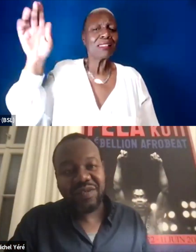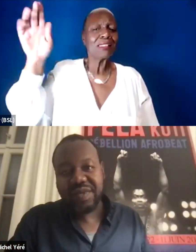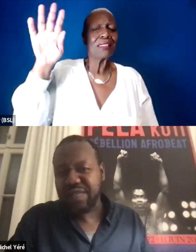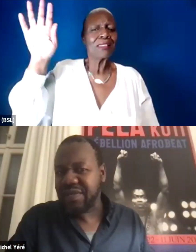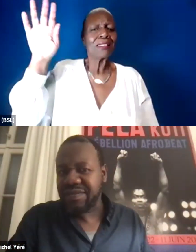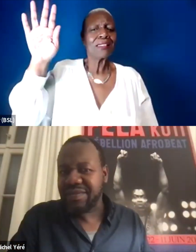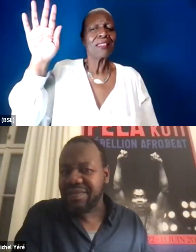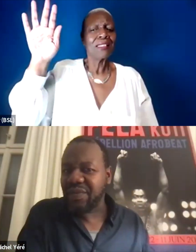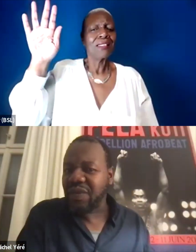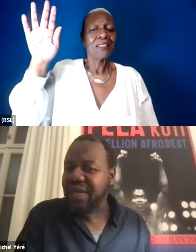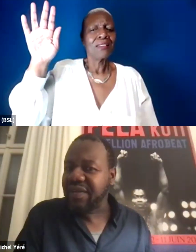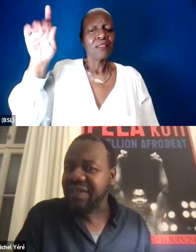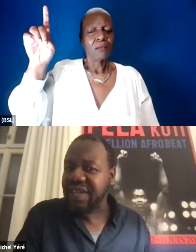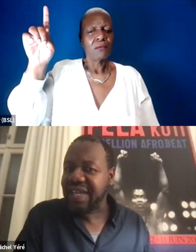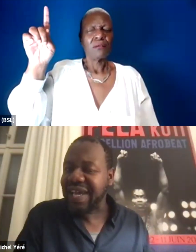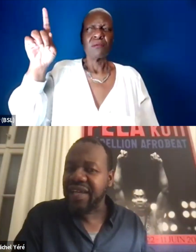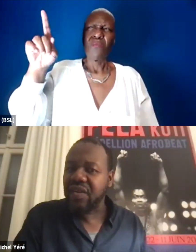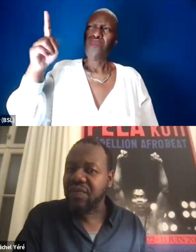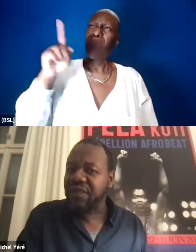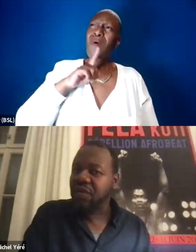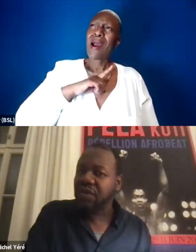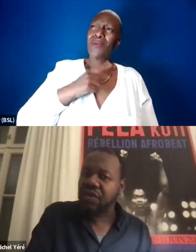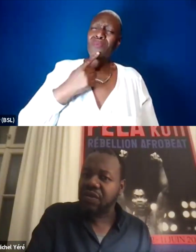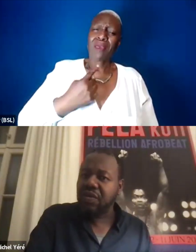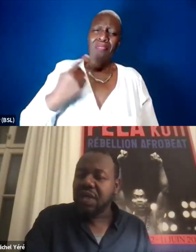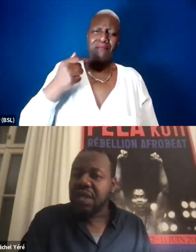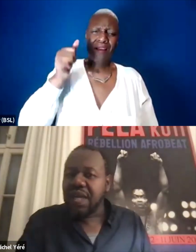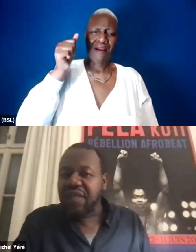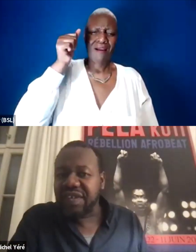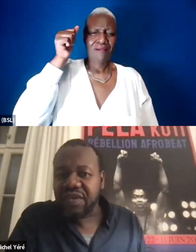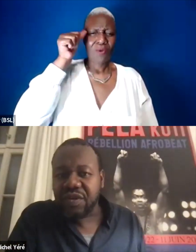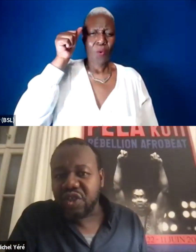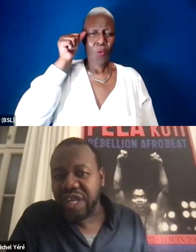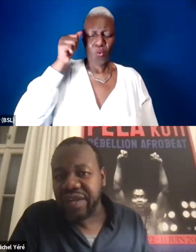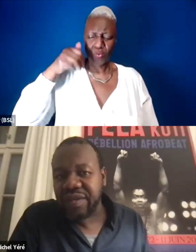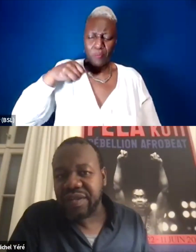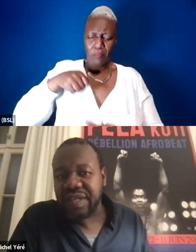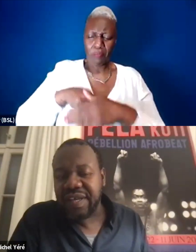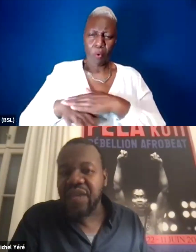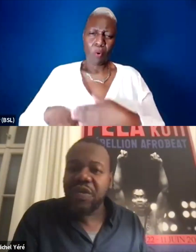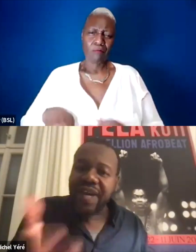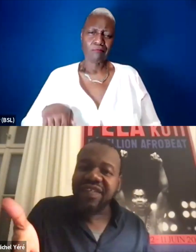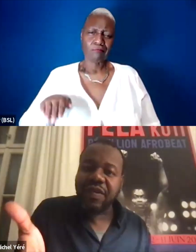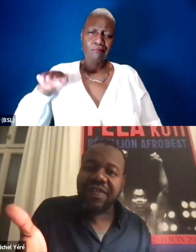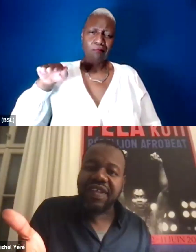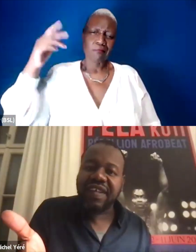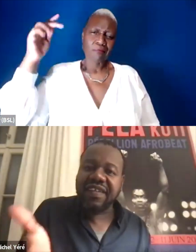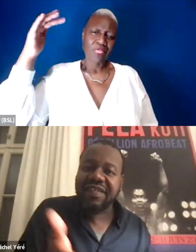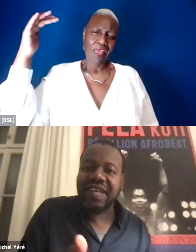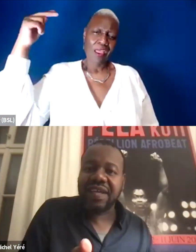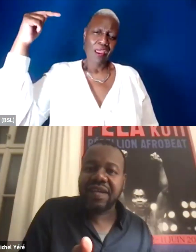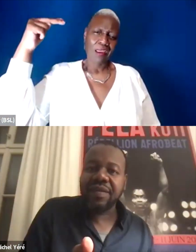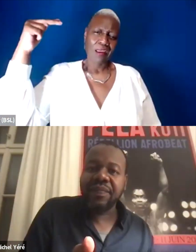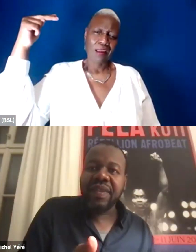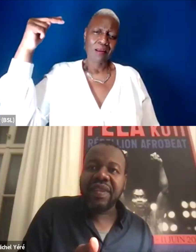force that comes to him and says, "But why do you say that? I've known you ever since you were a child. And it reminds him of things that